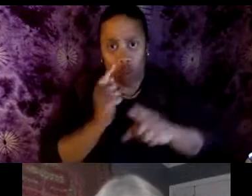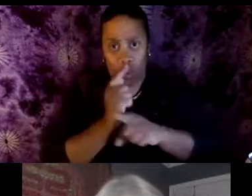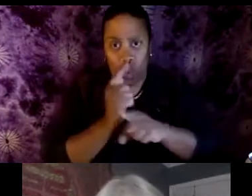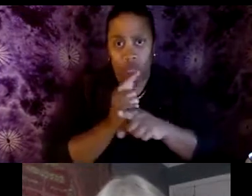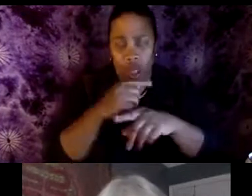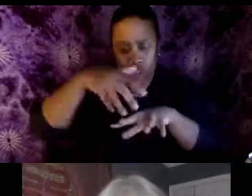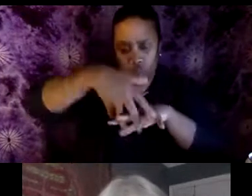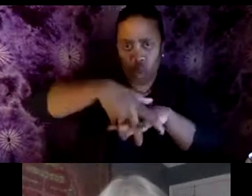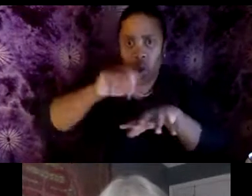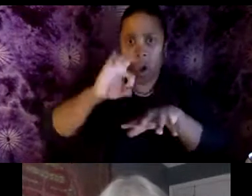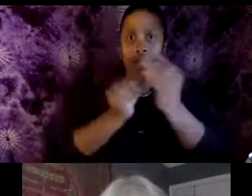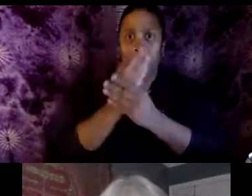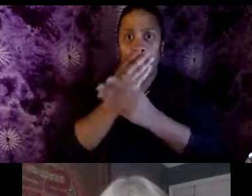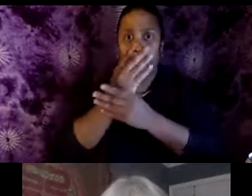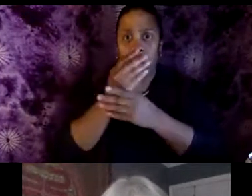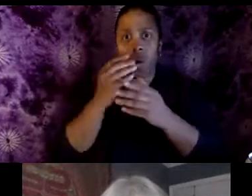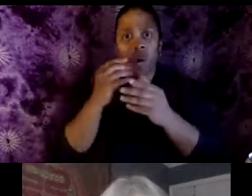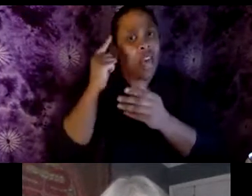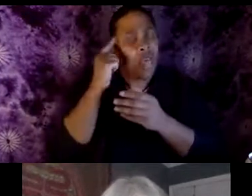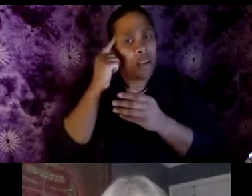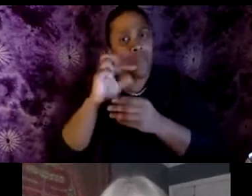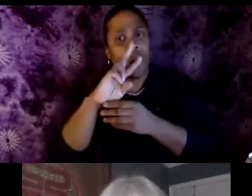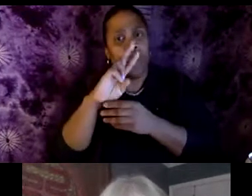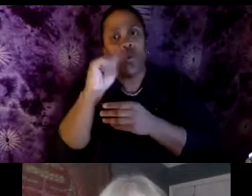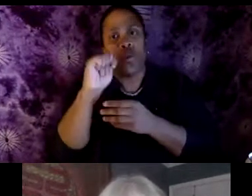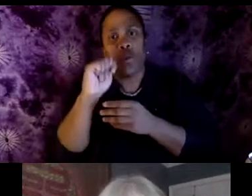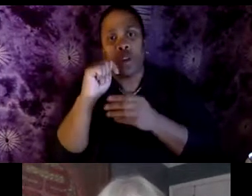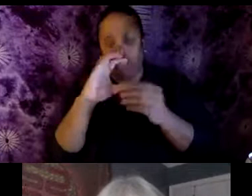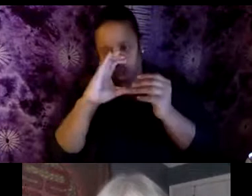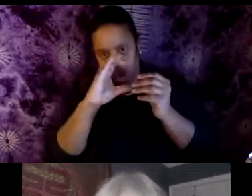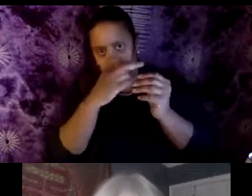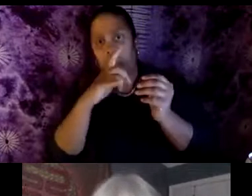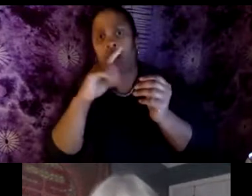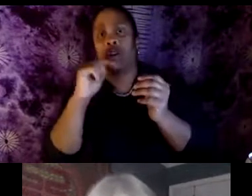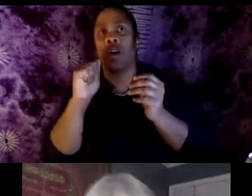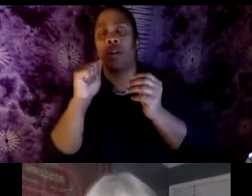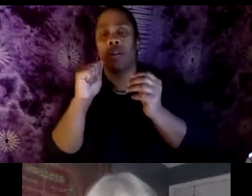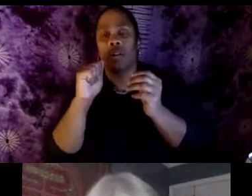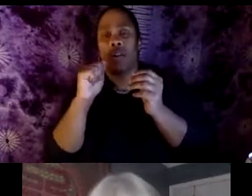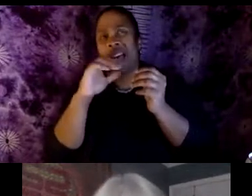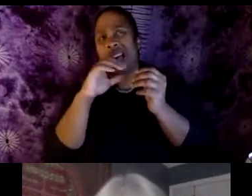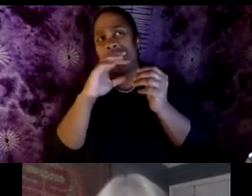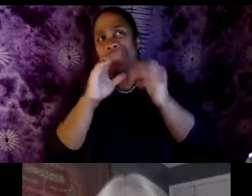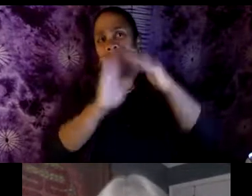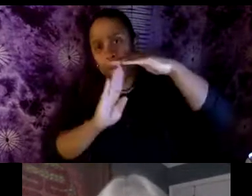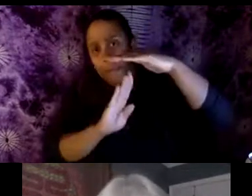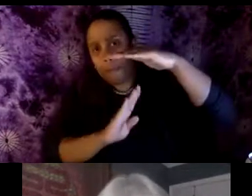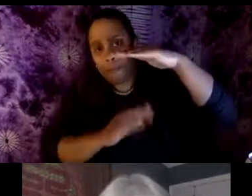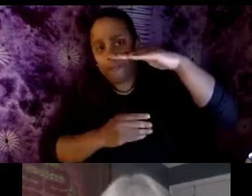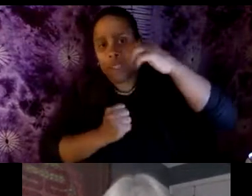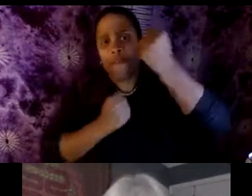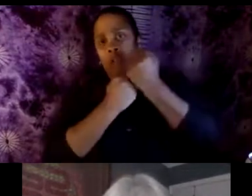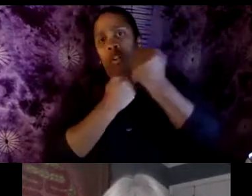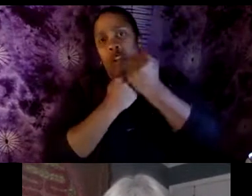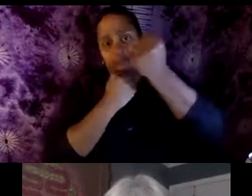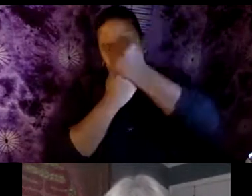that's how I always think of the root chakra. It's the base of everything. So if you have an underactive root chakra, you